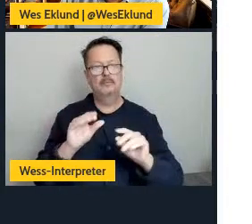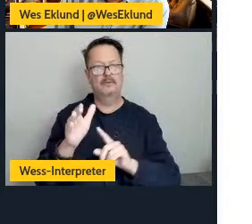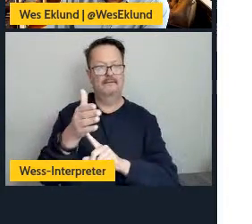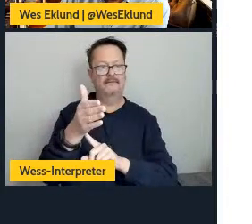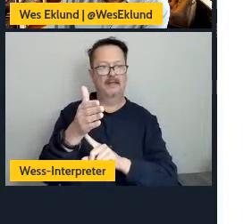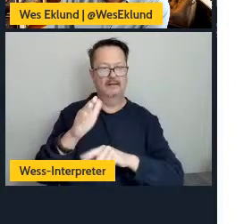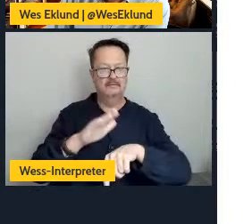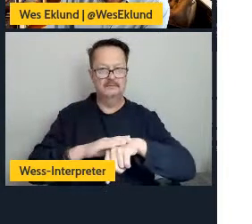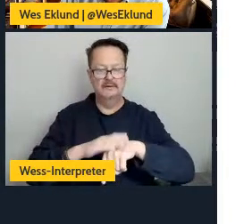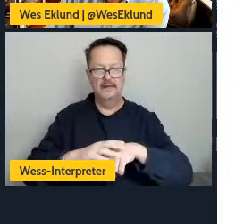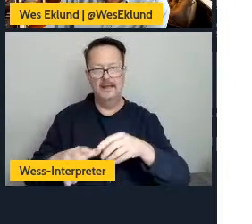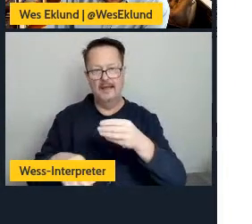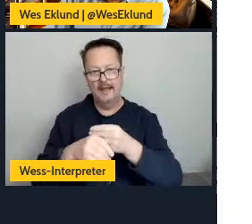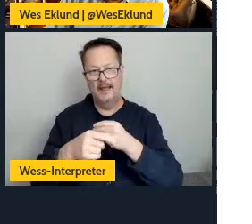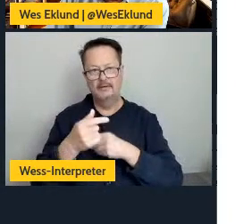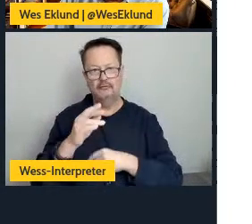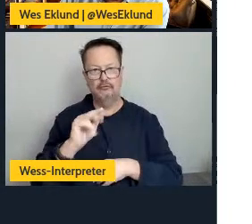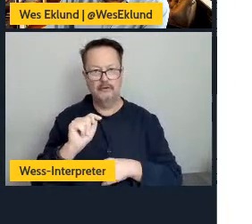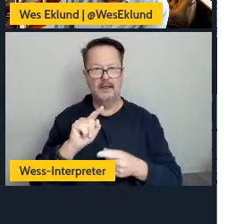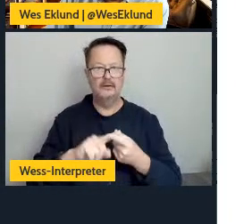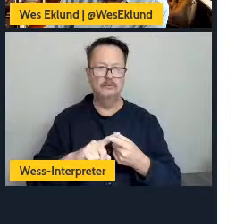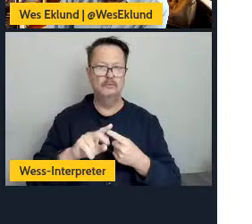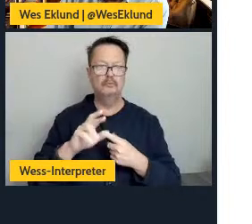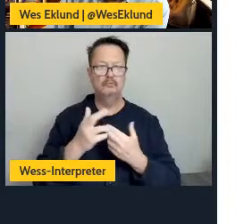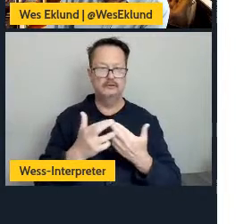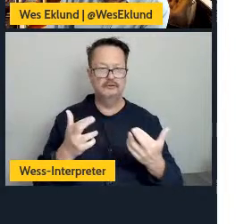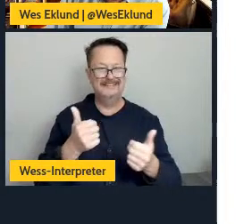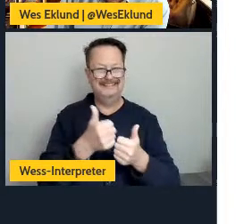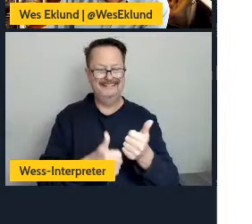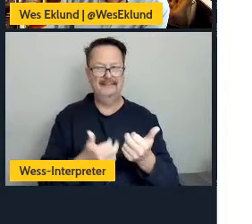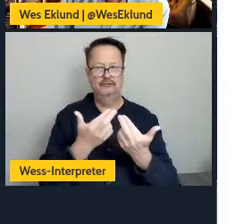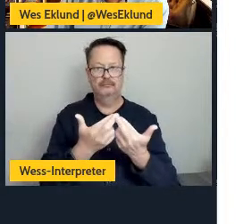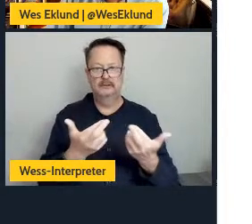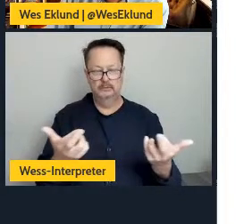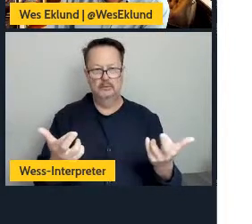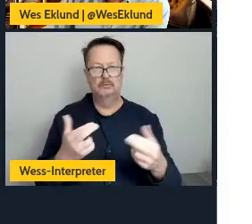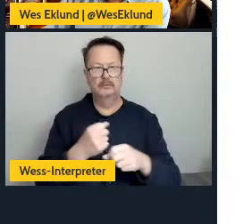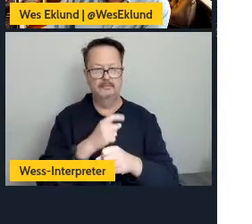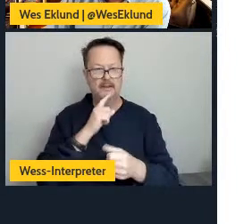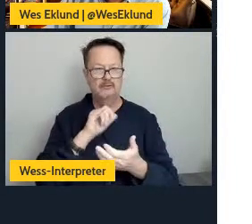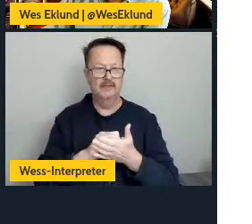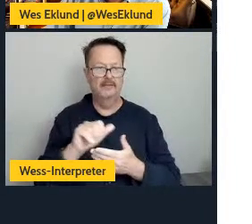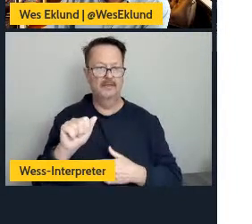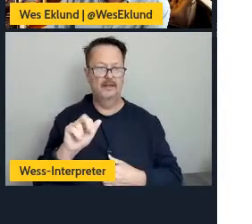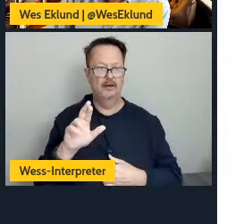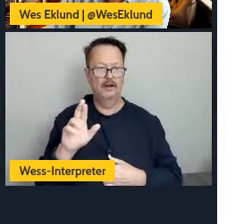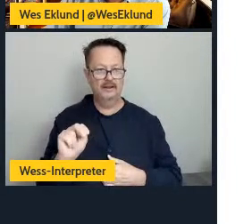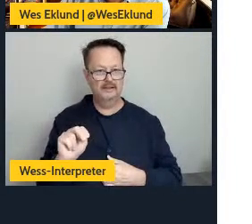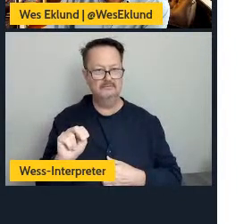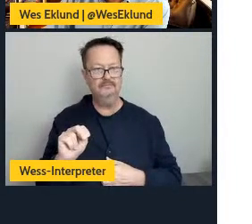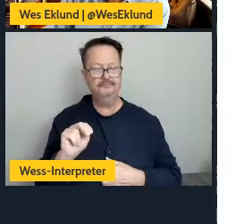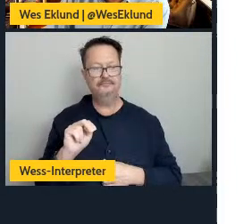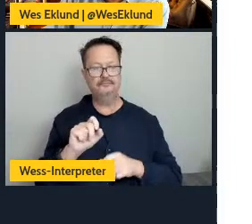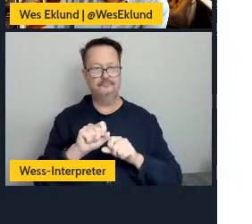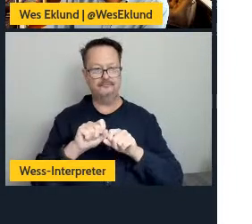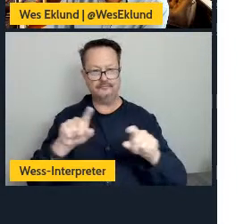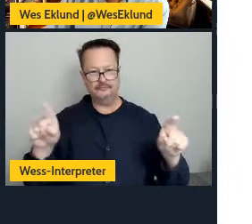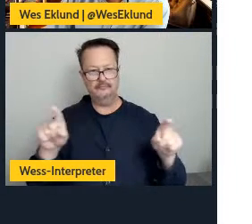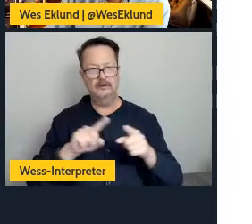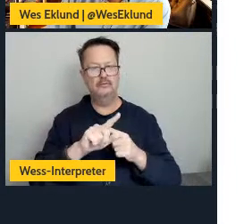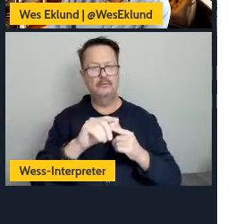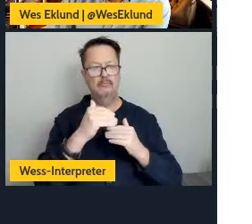to resources. And then each one of these resources, we ensure that the ARNs are sent to parameter